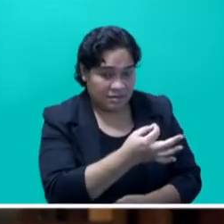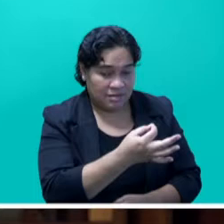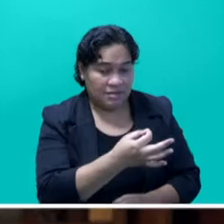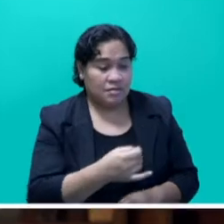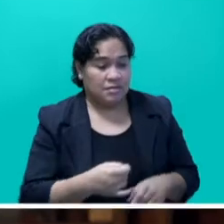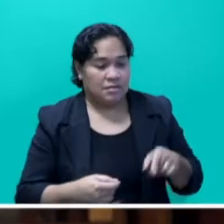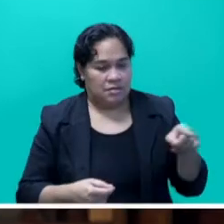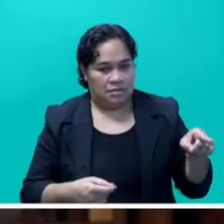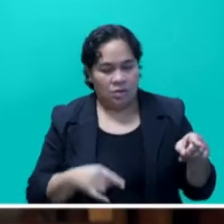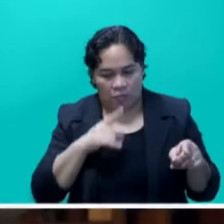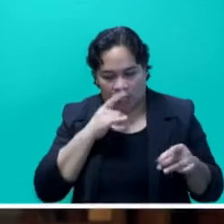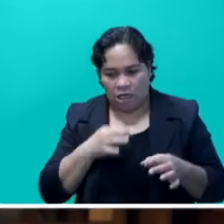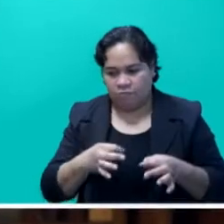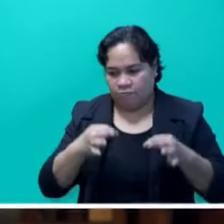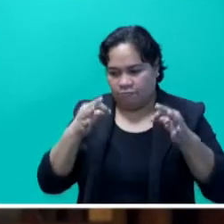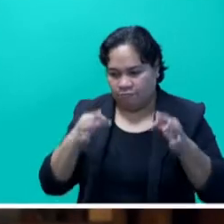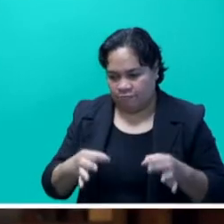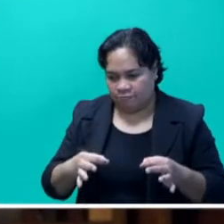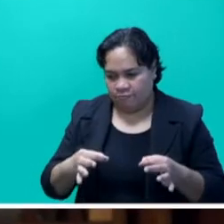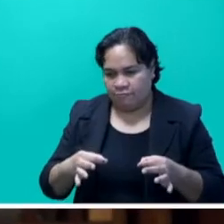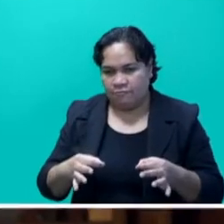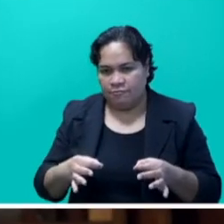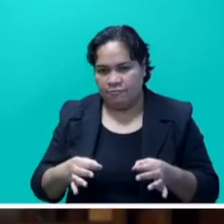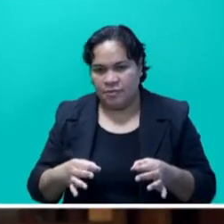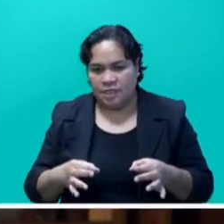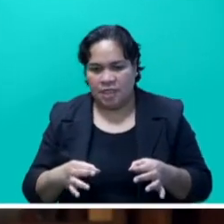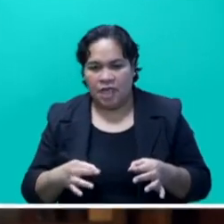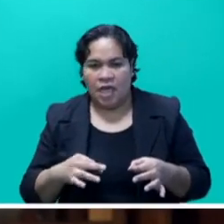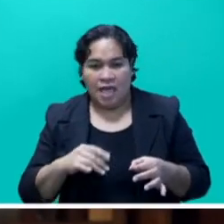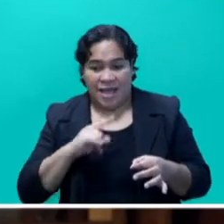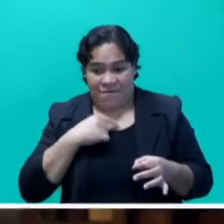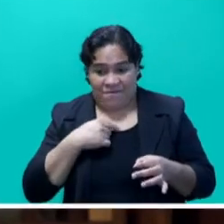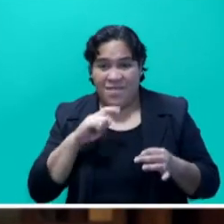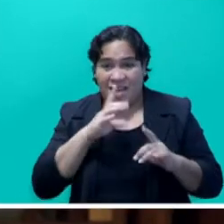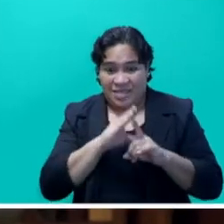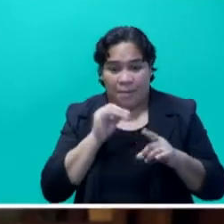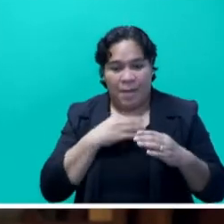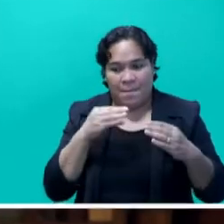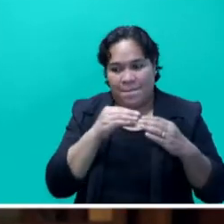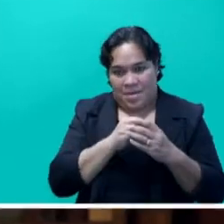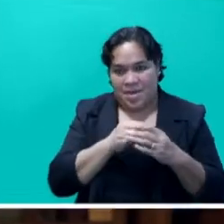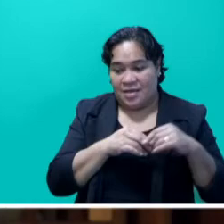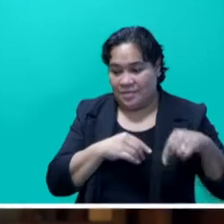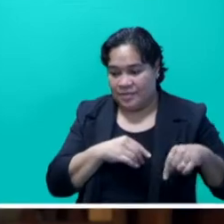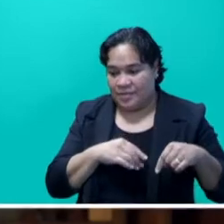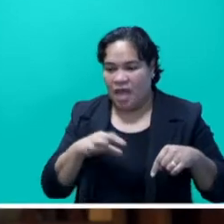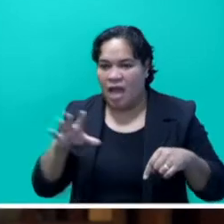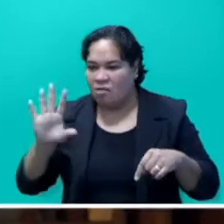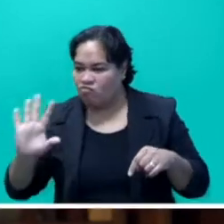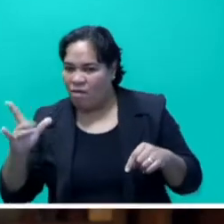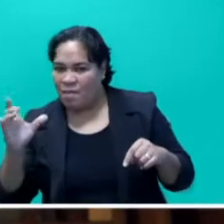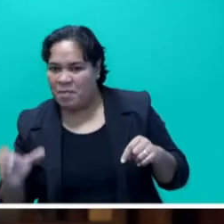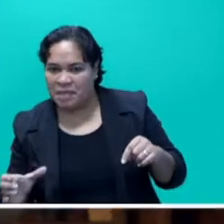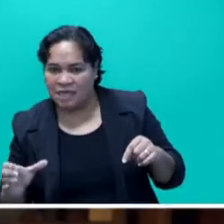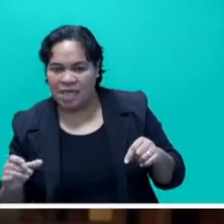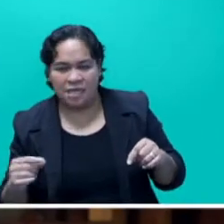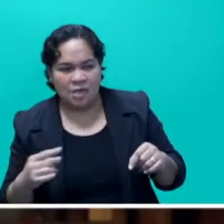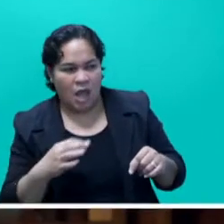and make a decision, again on a consumer, from a financial